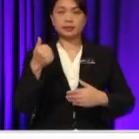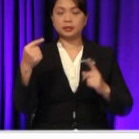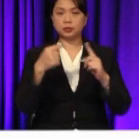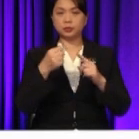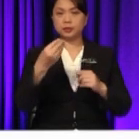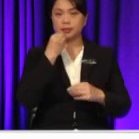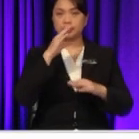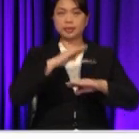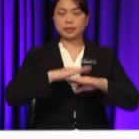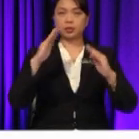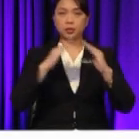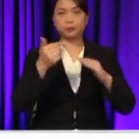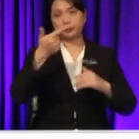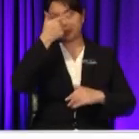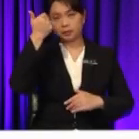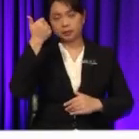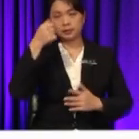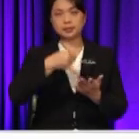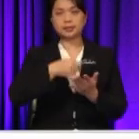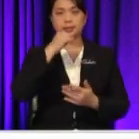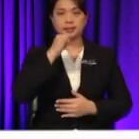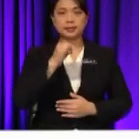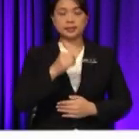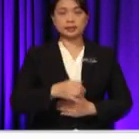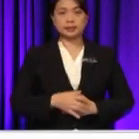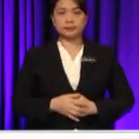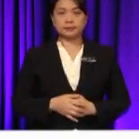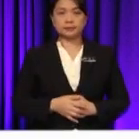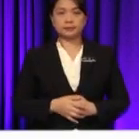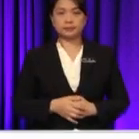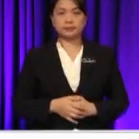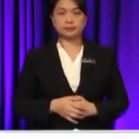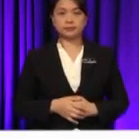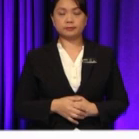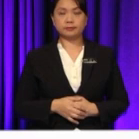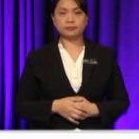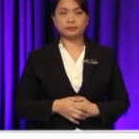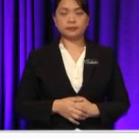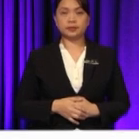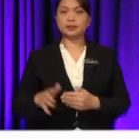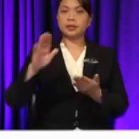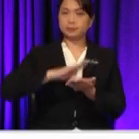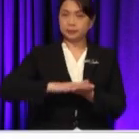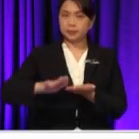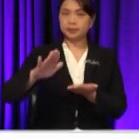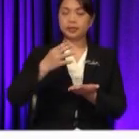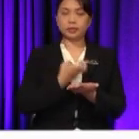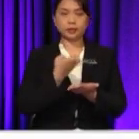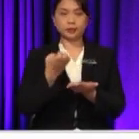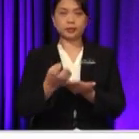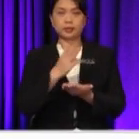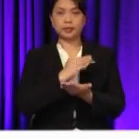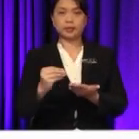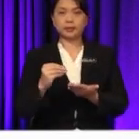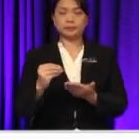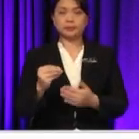home because it is, okay, you just put up some words over there, because it is hygienic, economical, and definitely